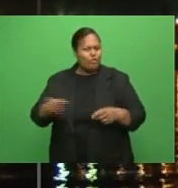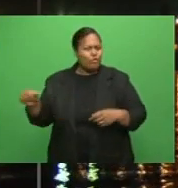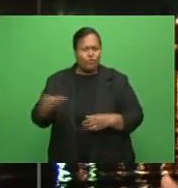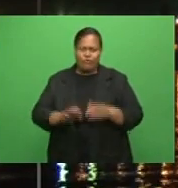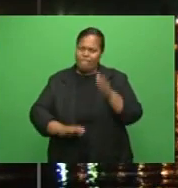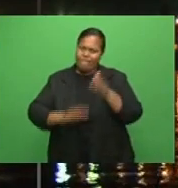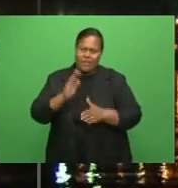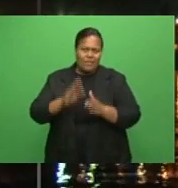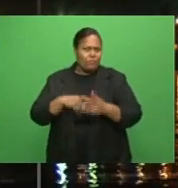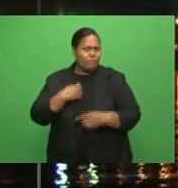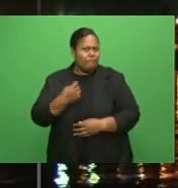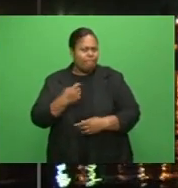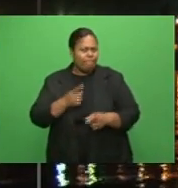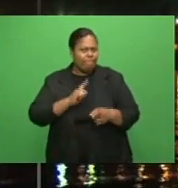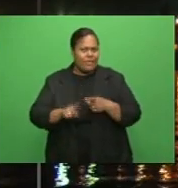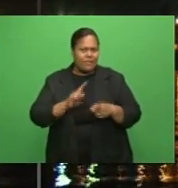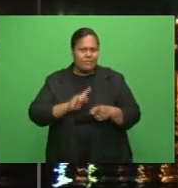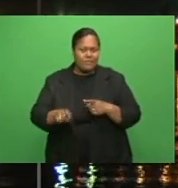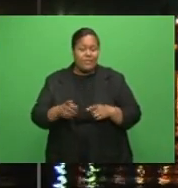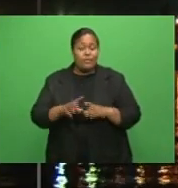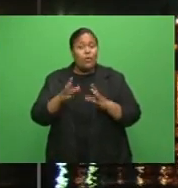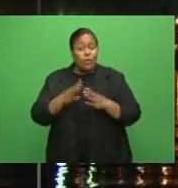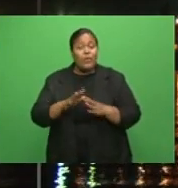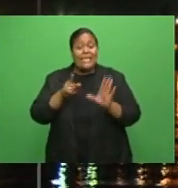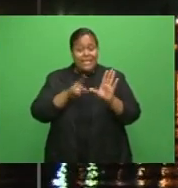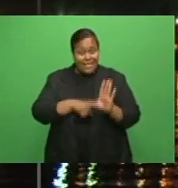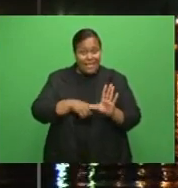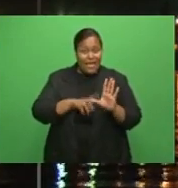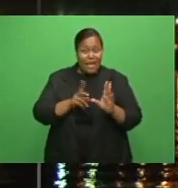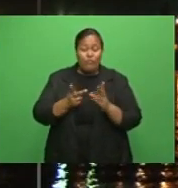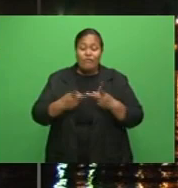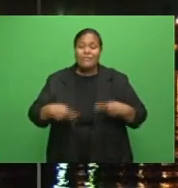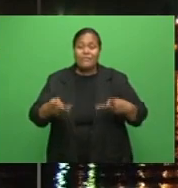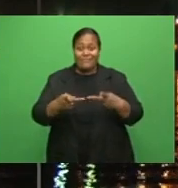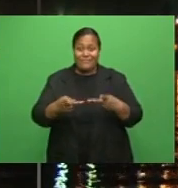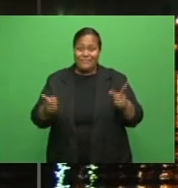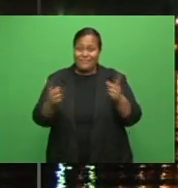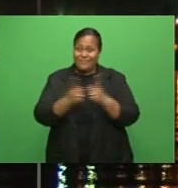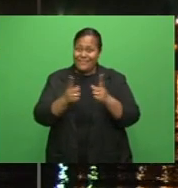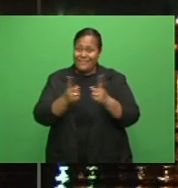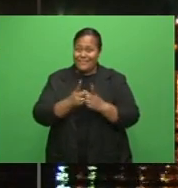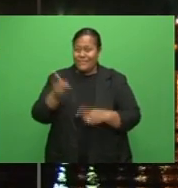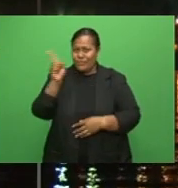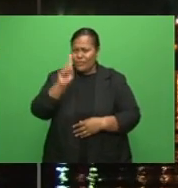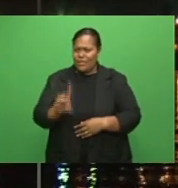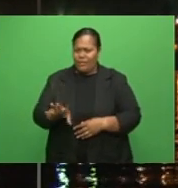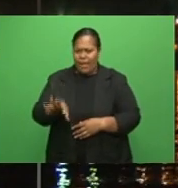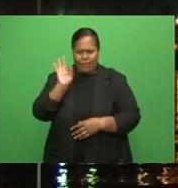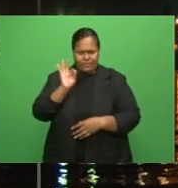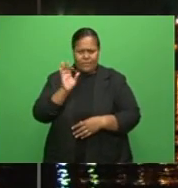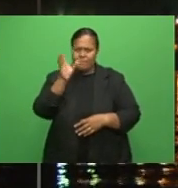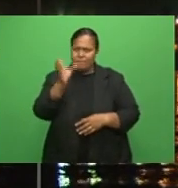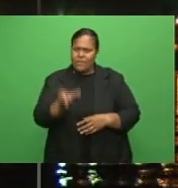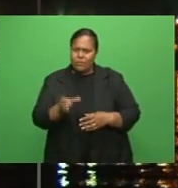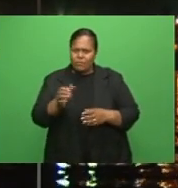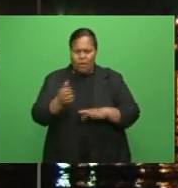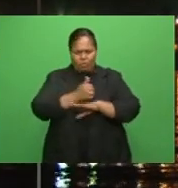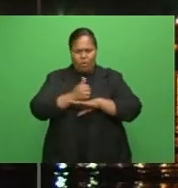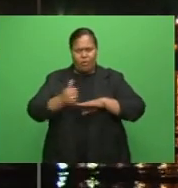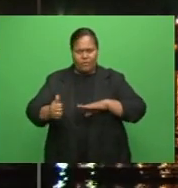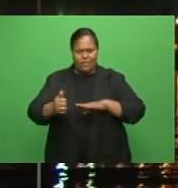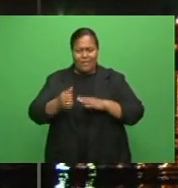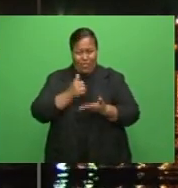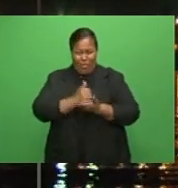the discussion in today's annual provincial meeting as their findings stated, in the absence of person and authority at village level, hinders